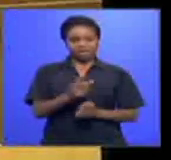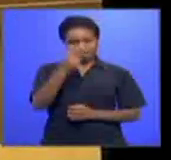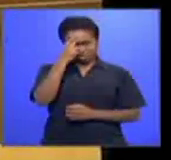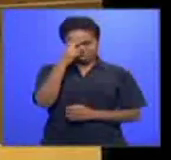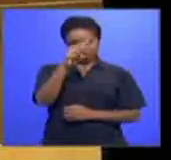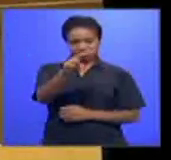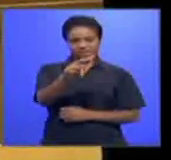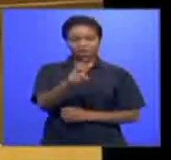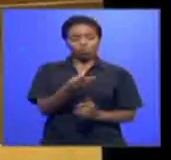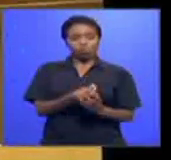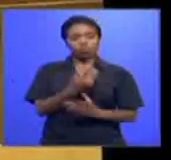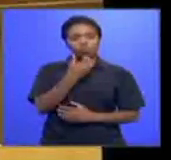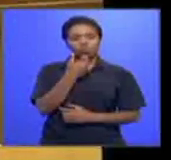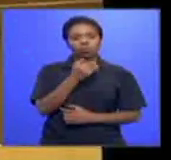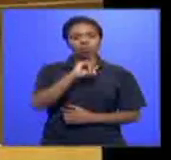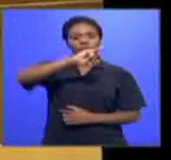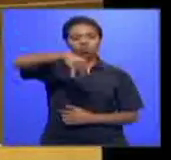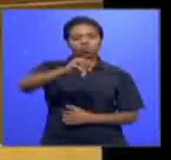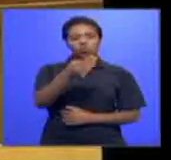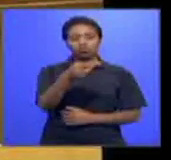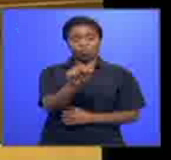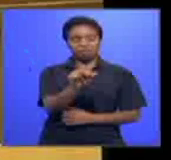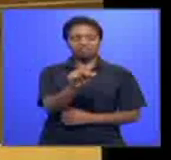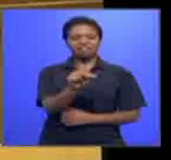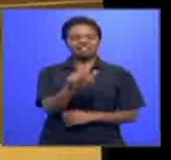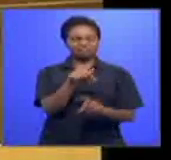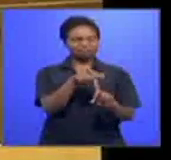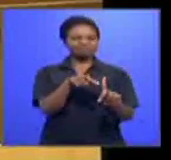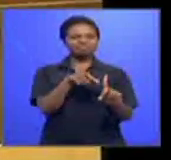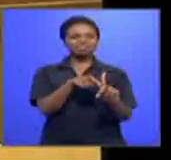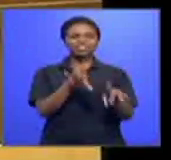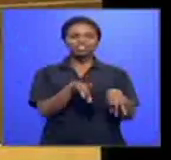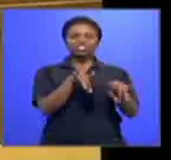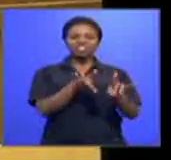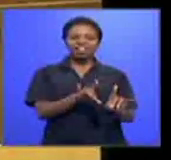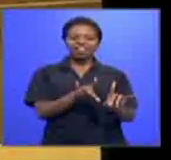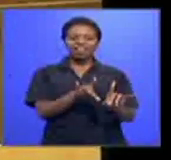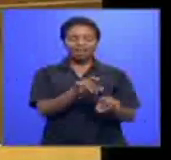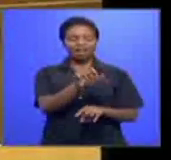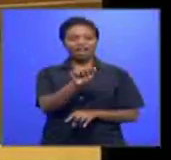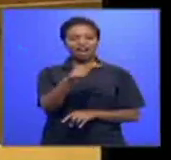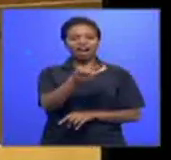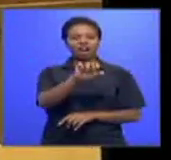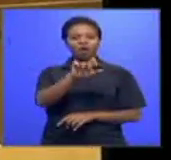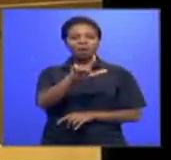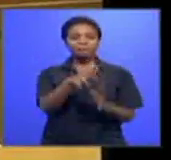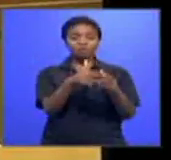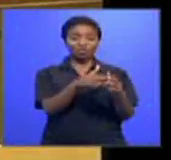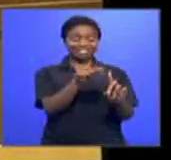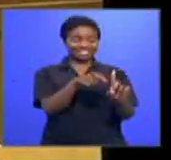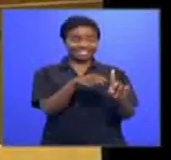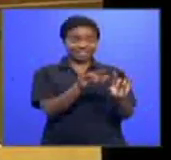Parker, the chairman of Anglo-American, to discuss the